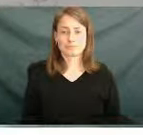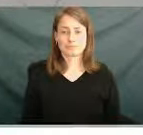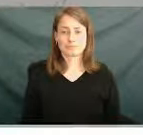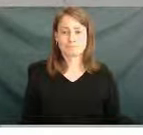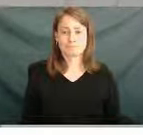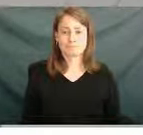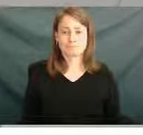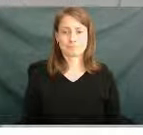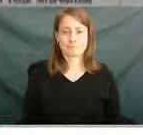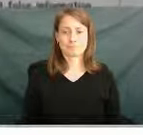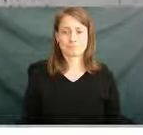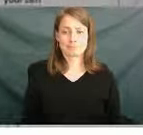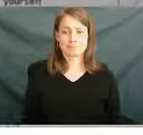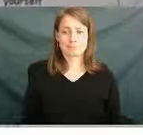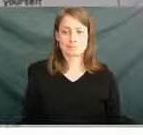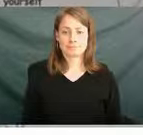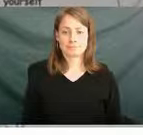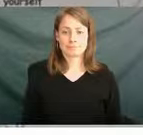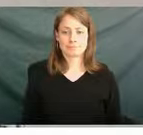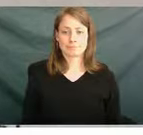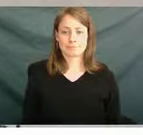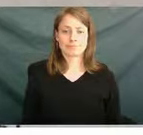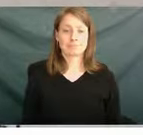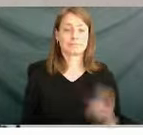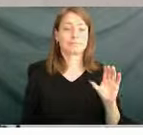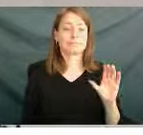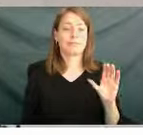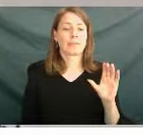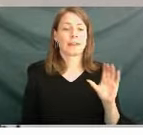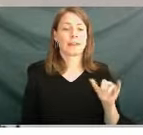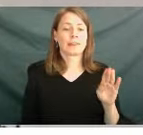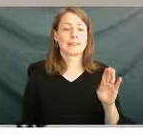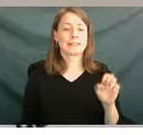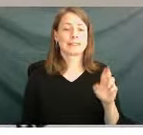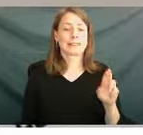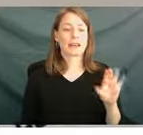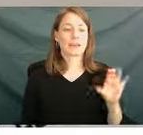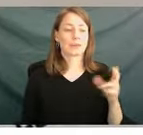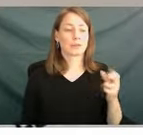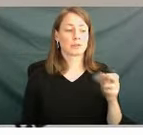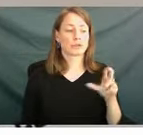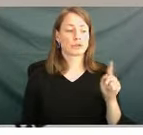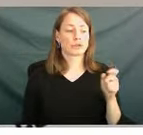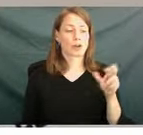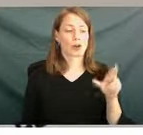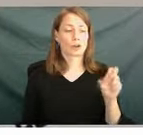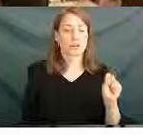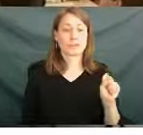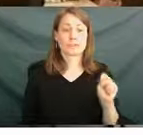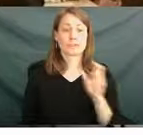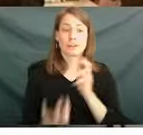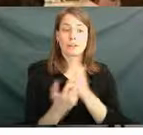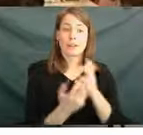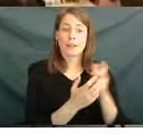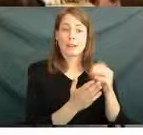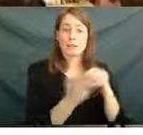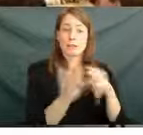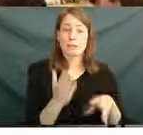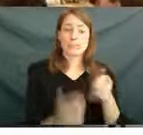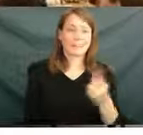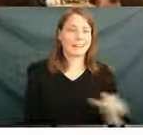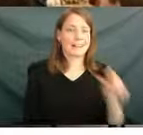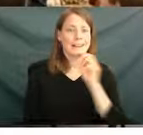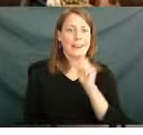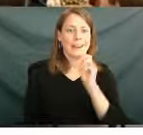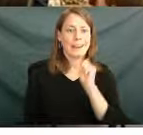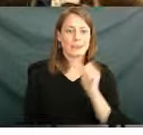Cyber charters are a way of encouraging pupils of any age to think through how they use online and text communication. It's an approach